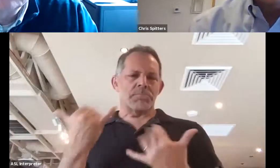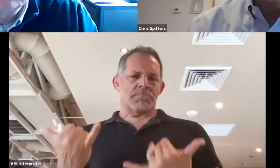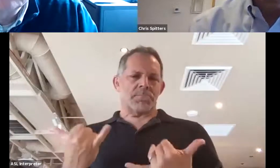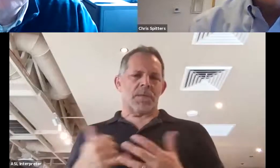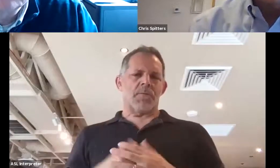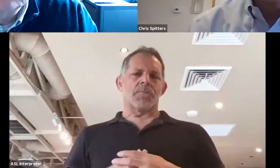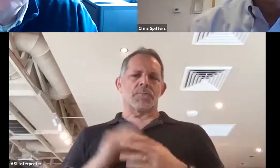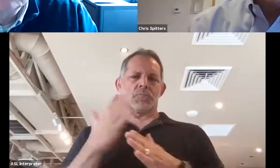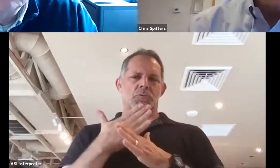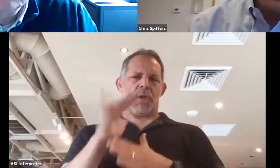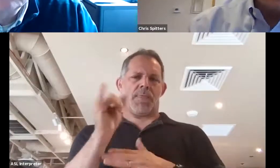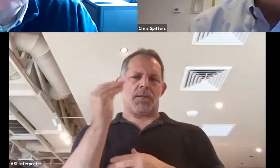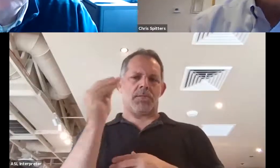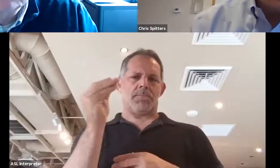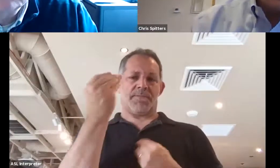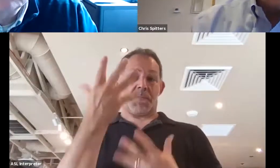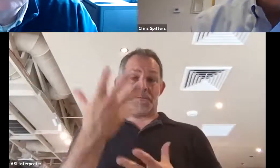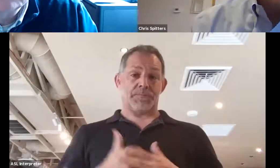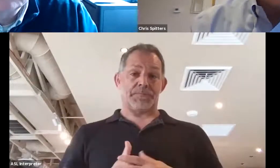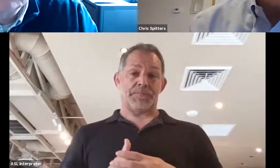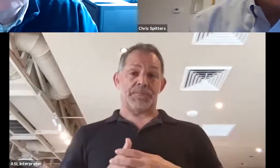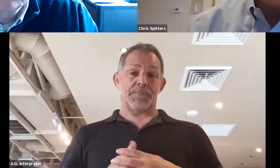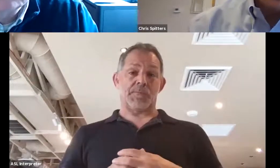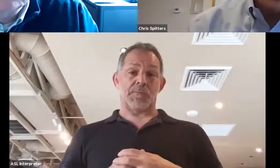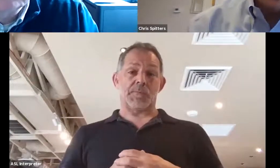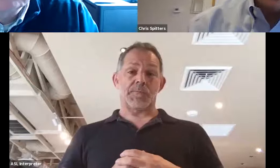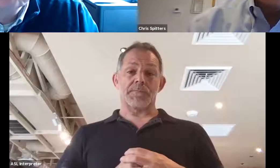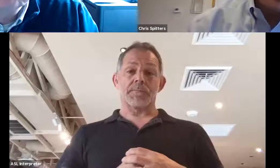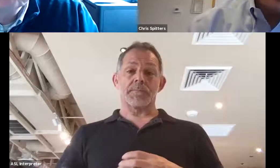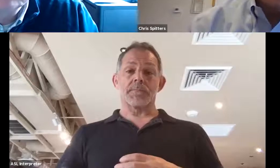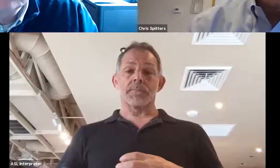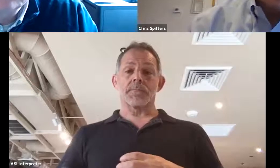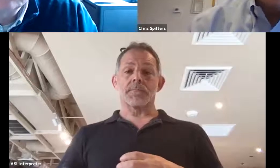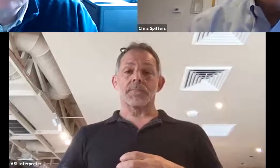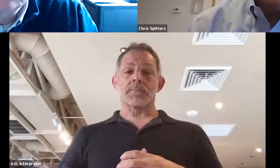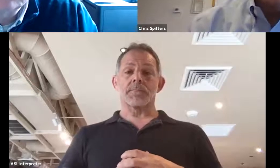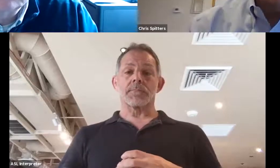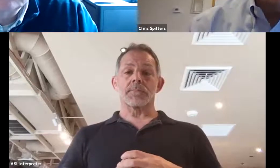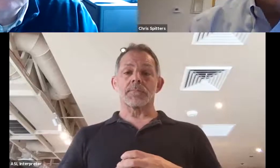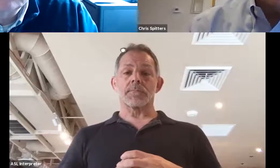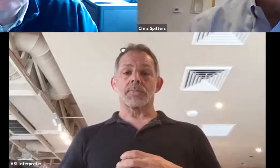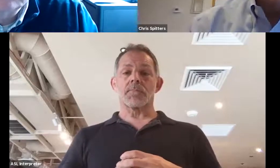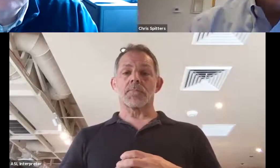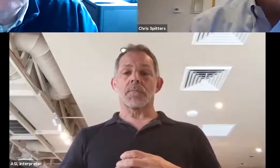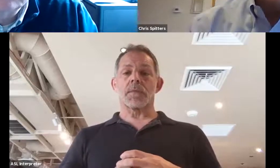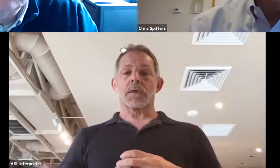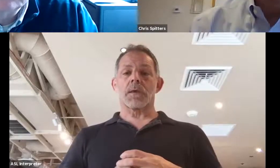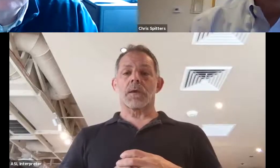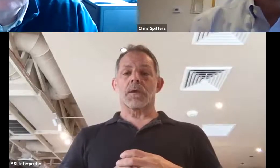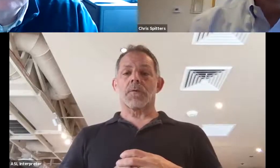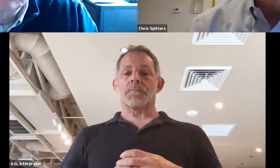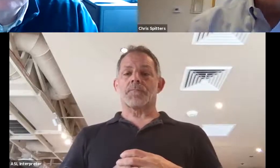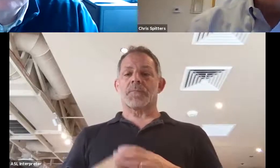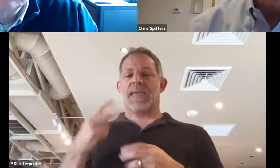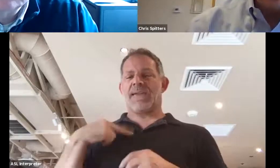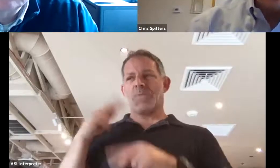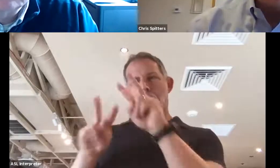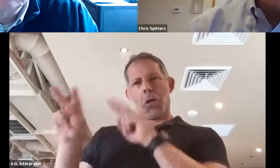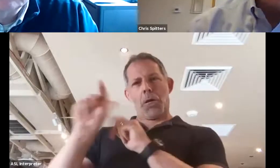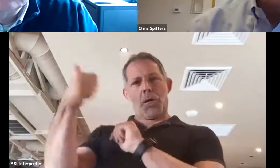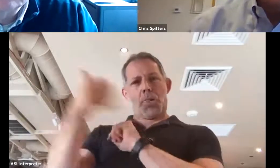more as a framework for looking at how we as a community can